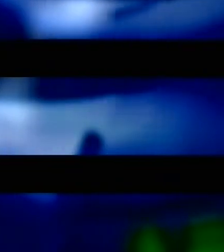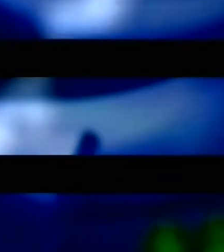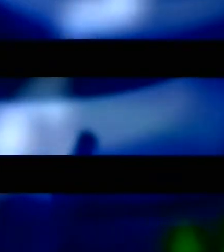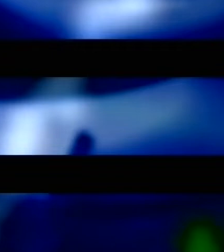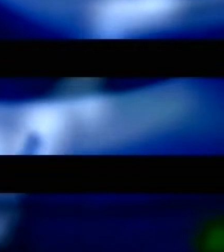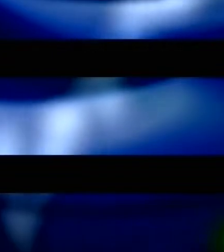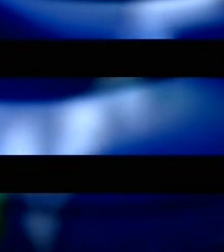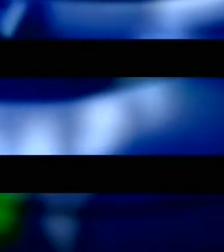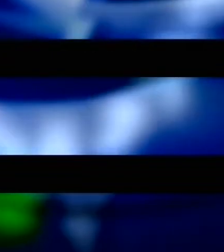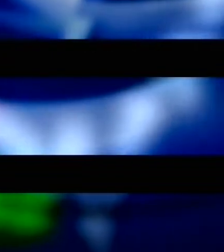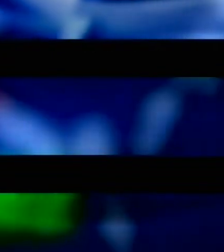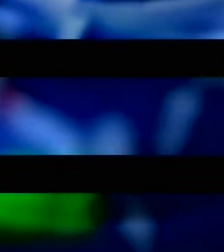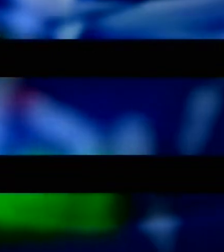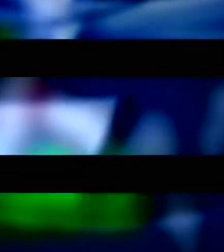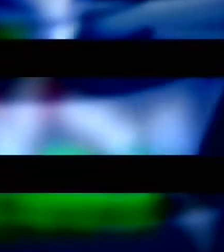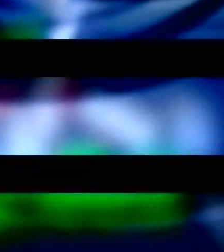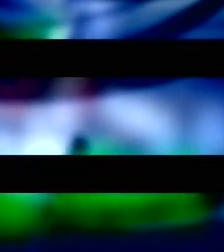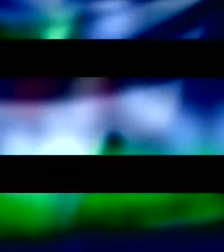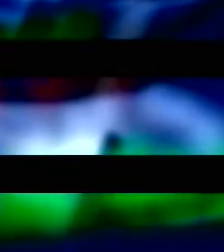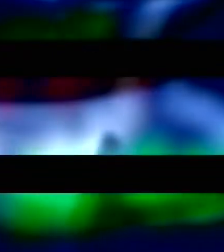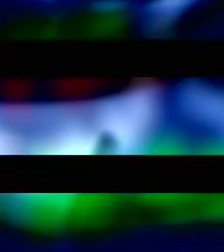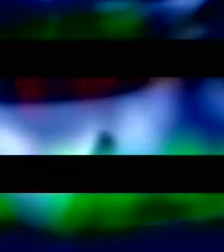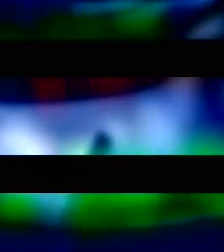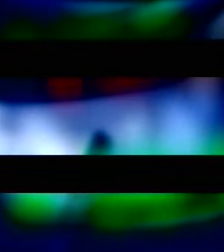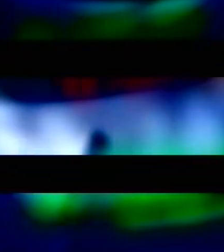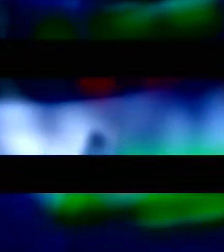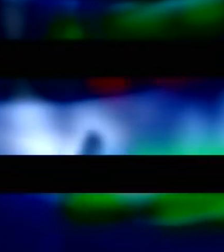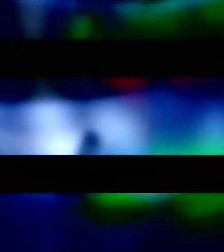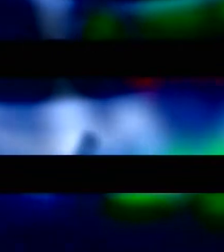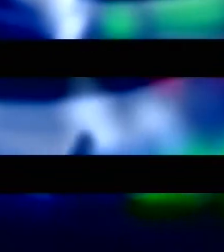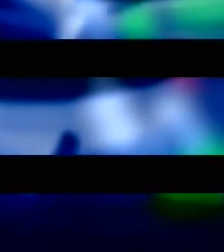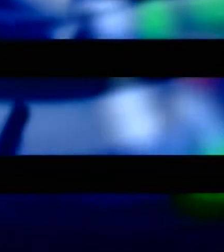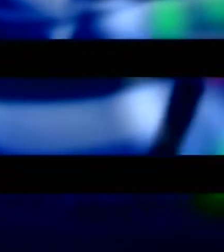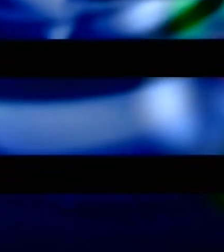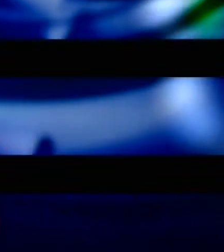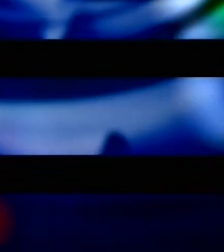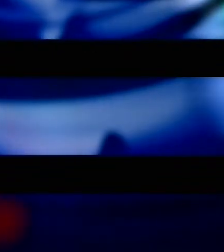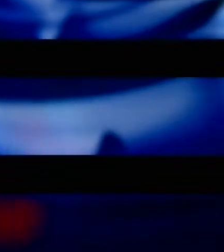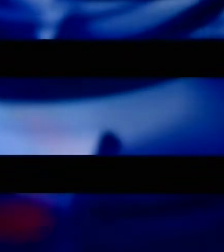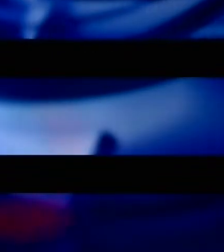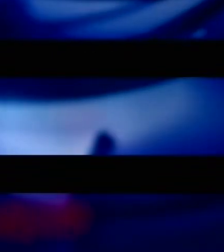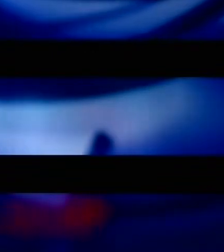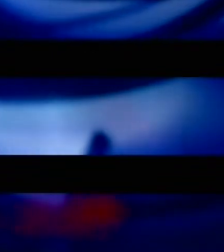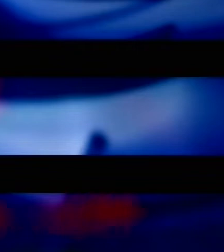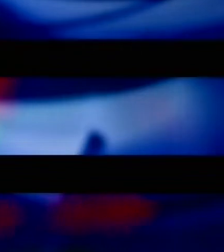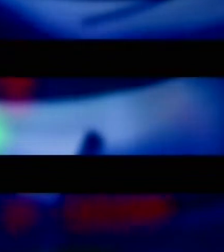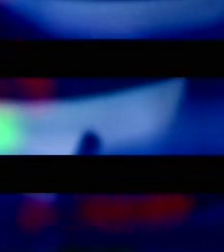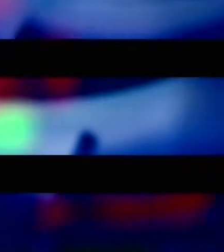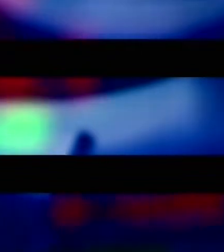First up, Jamaica, where Wigton Wind Farm Limited ordinary shares was the volume leader with